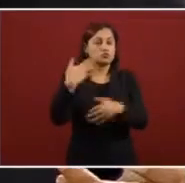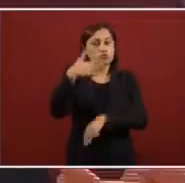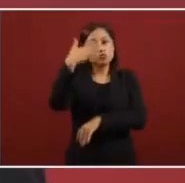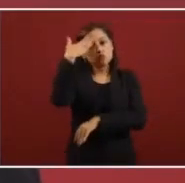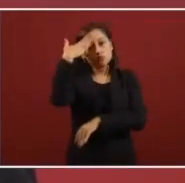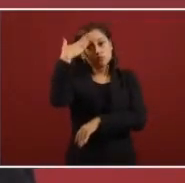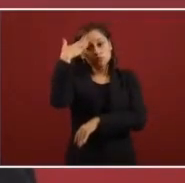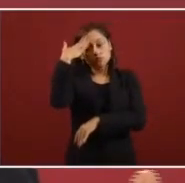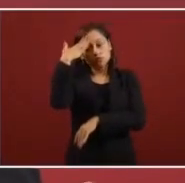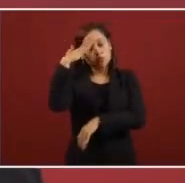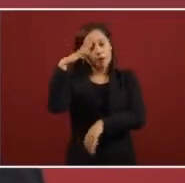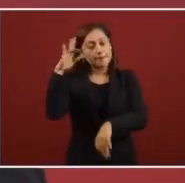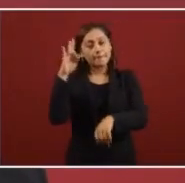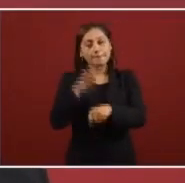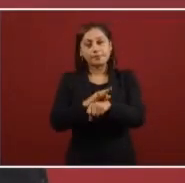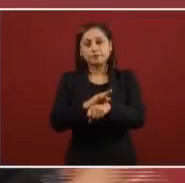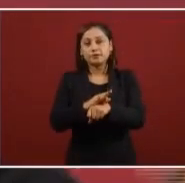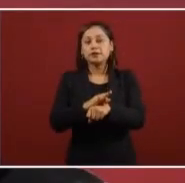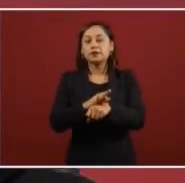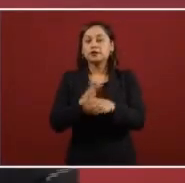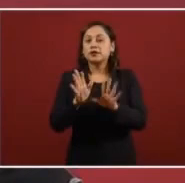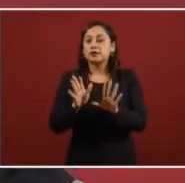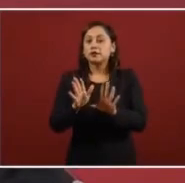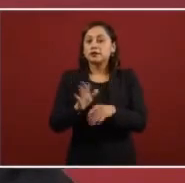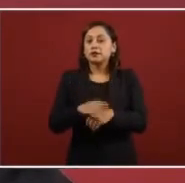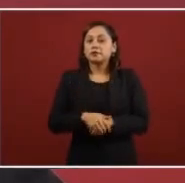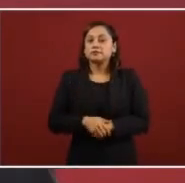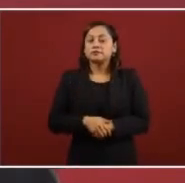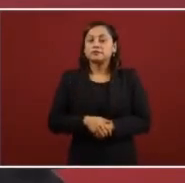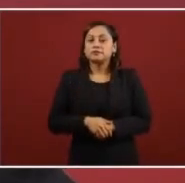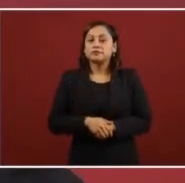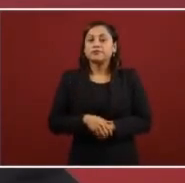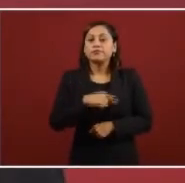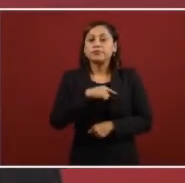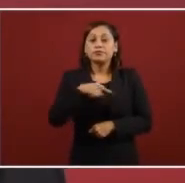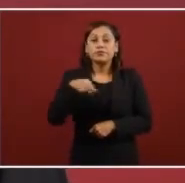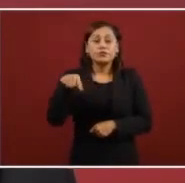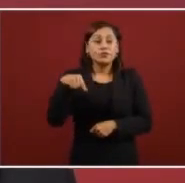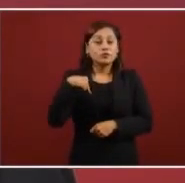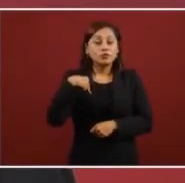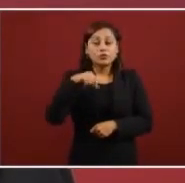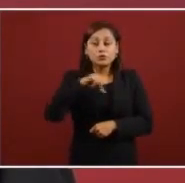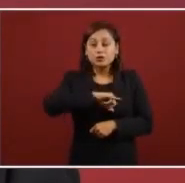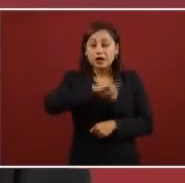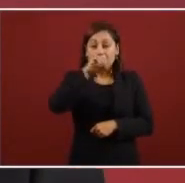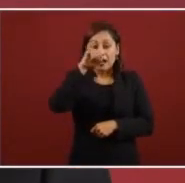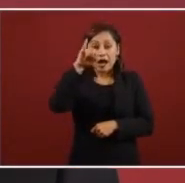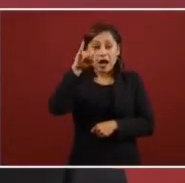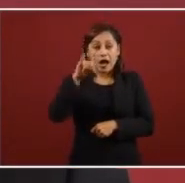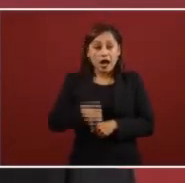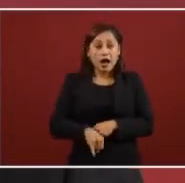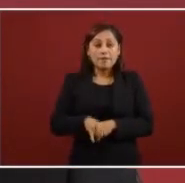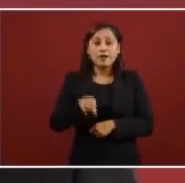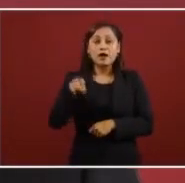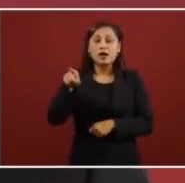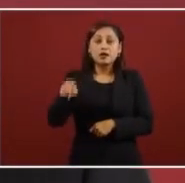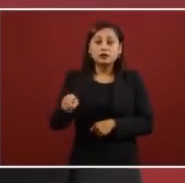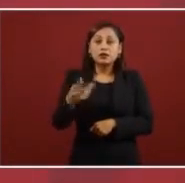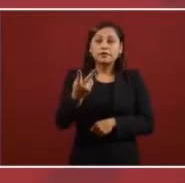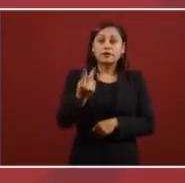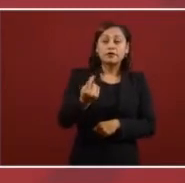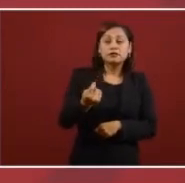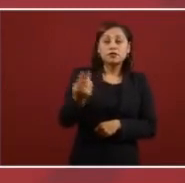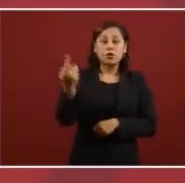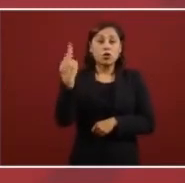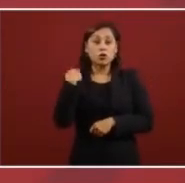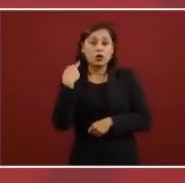are not going to pedir que se despida that anybody be